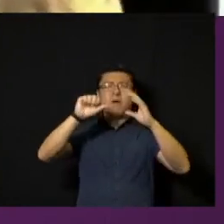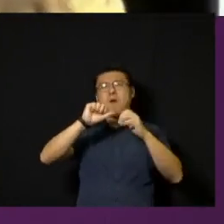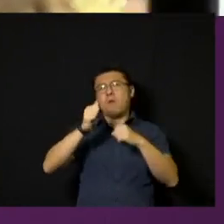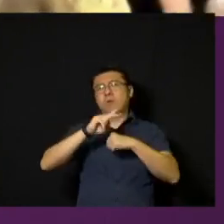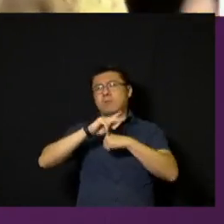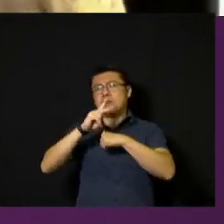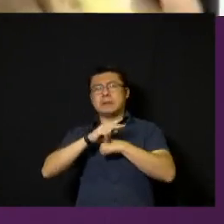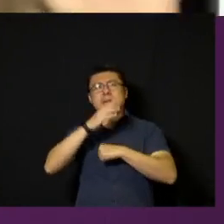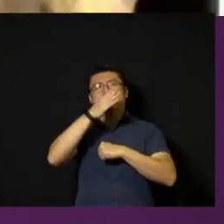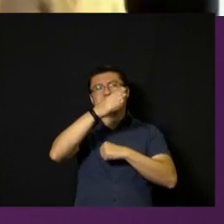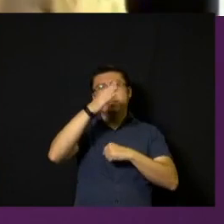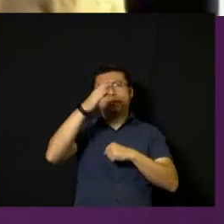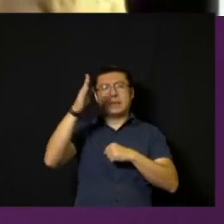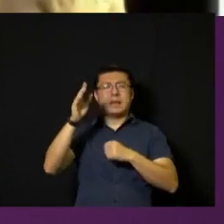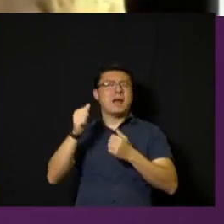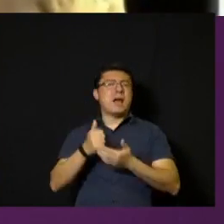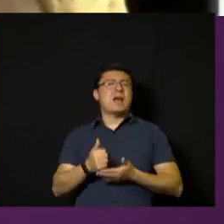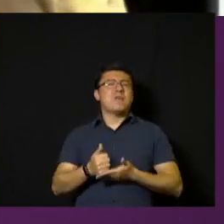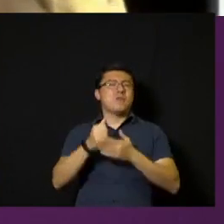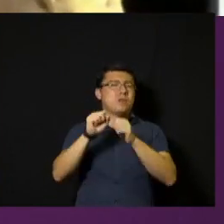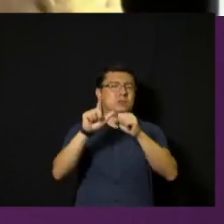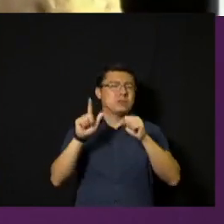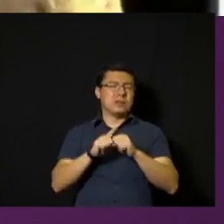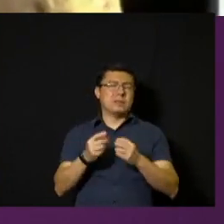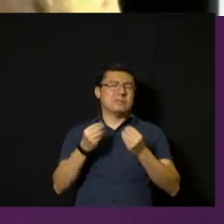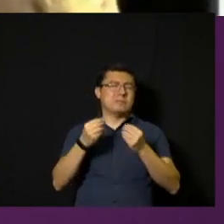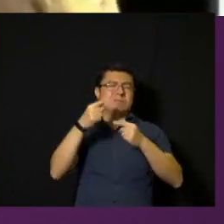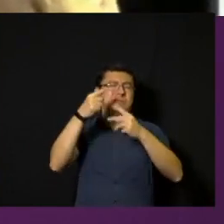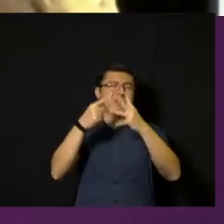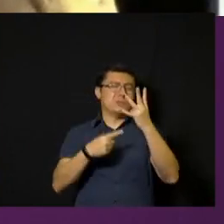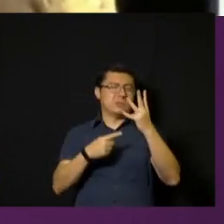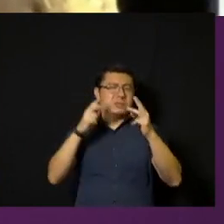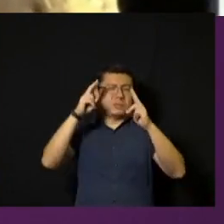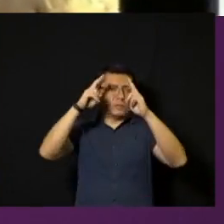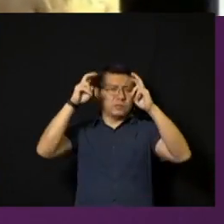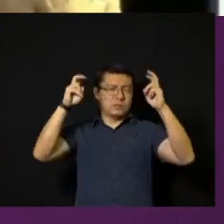many more countries. I want to do many things, social assistance, many things I